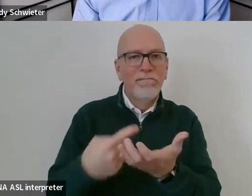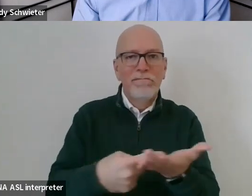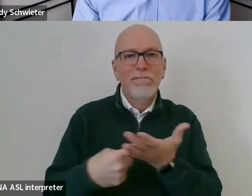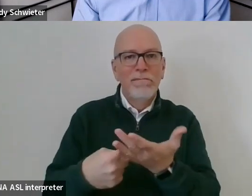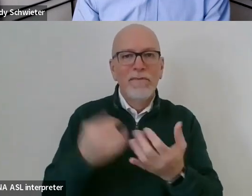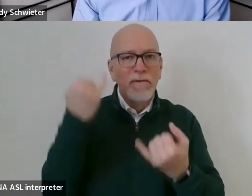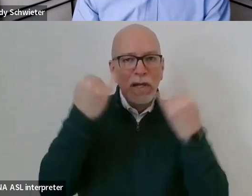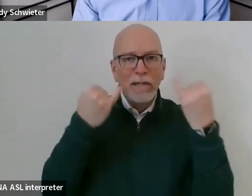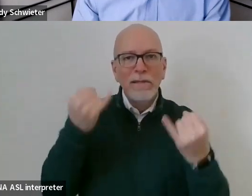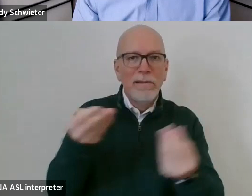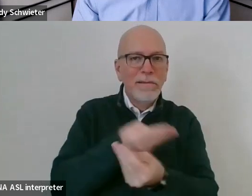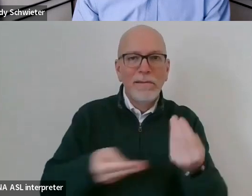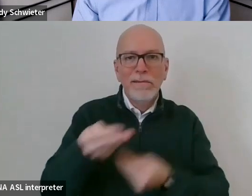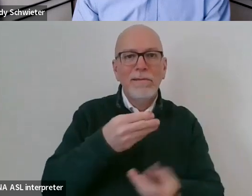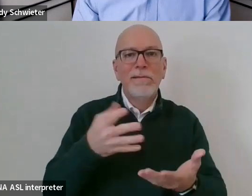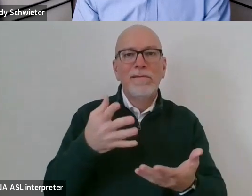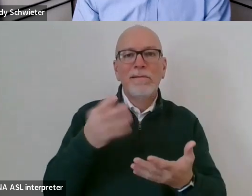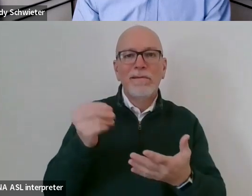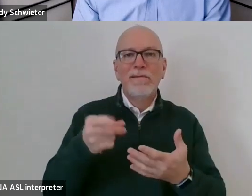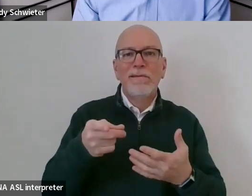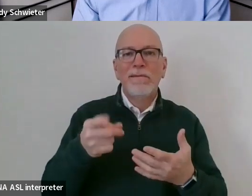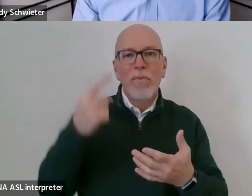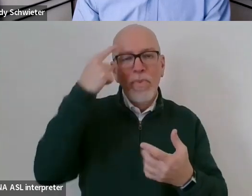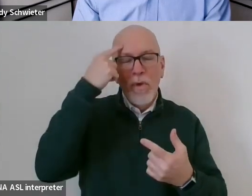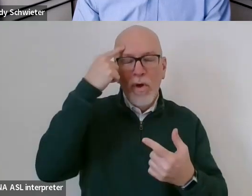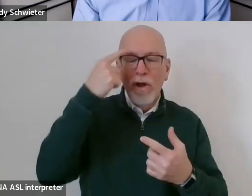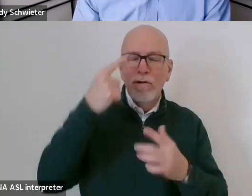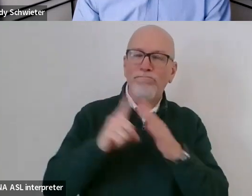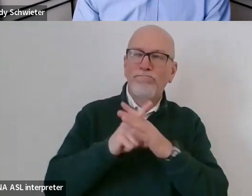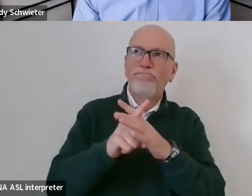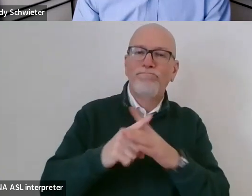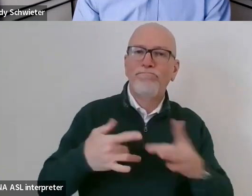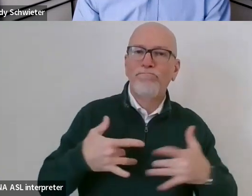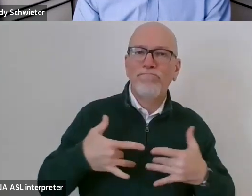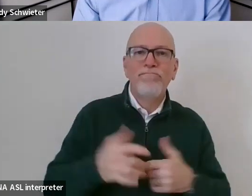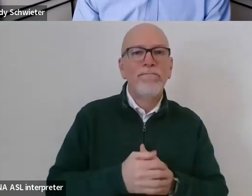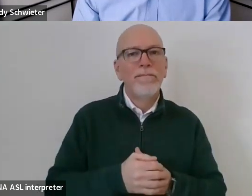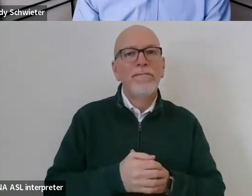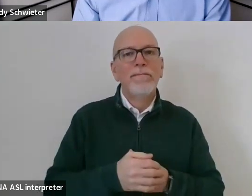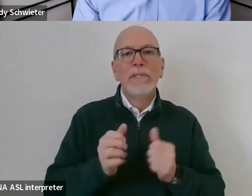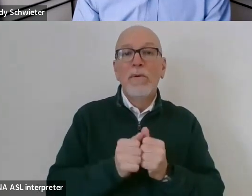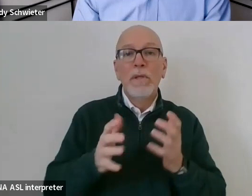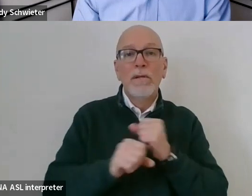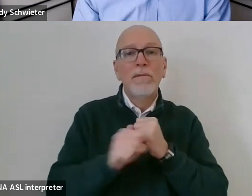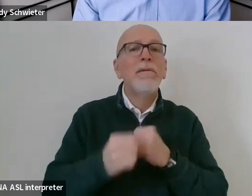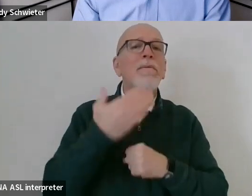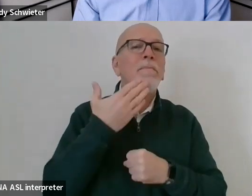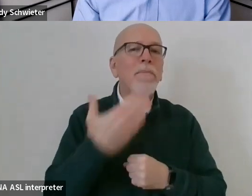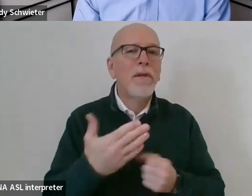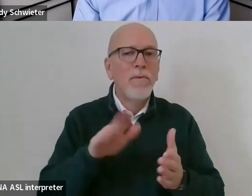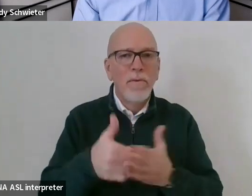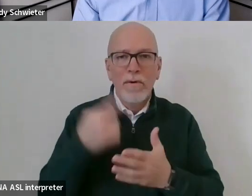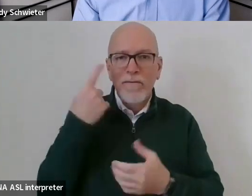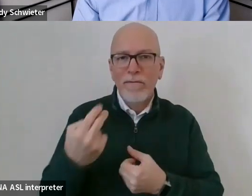of ideas and thought-provoking concerns. So without further ado, thank you all for